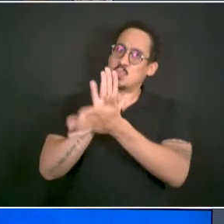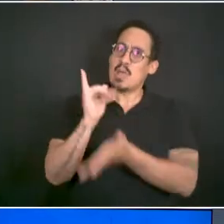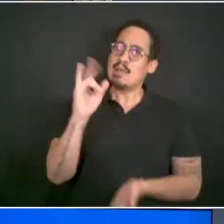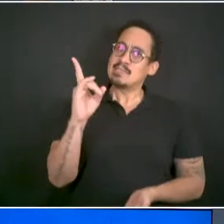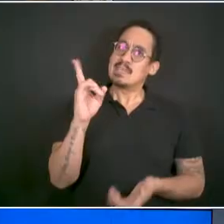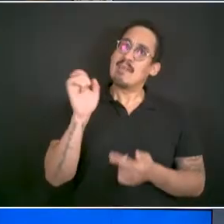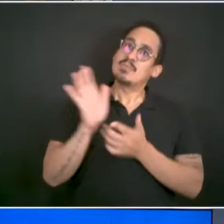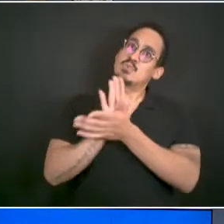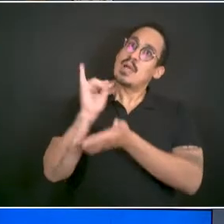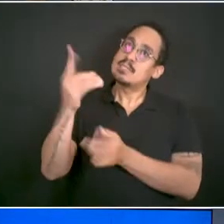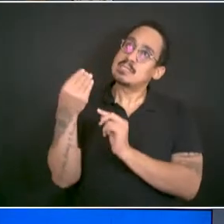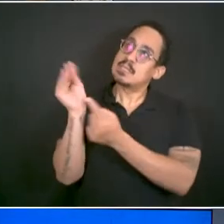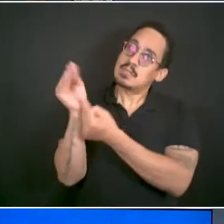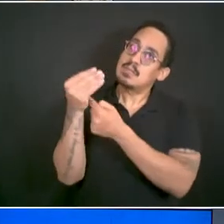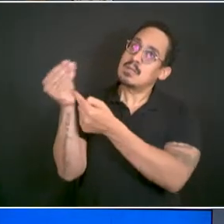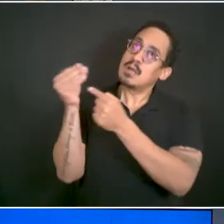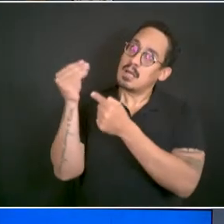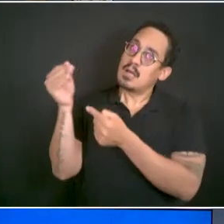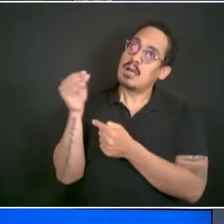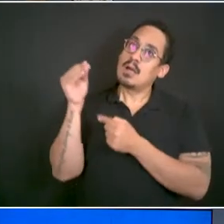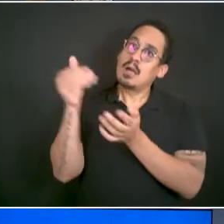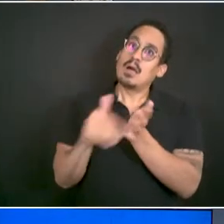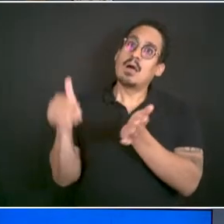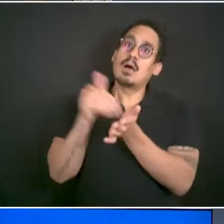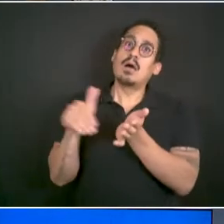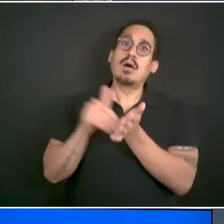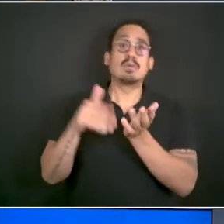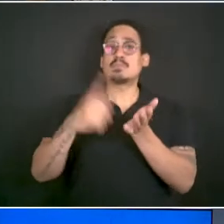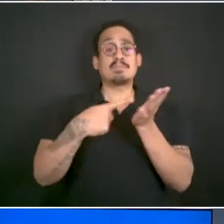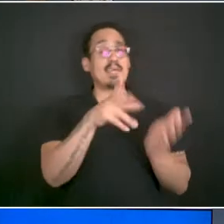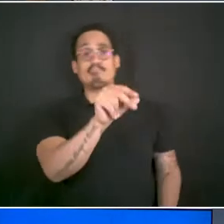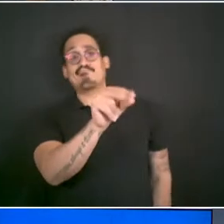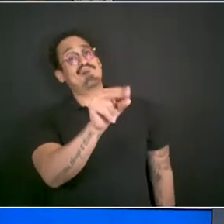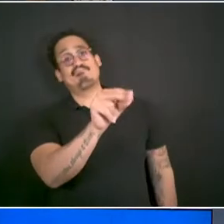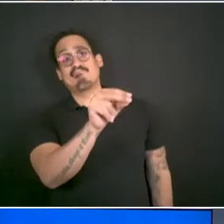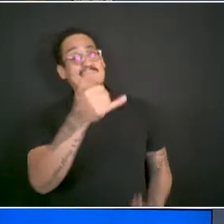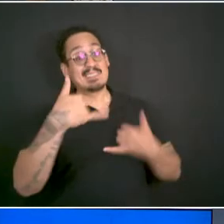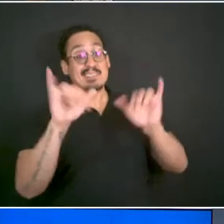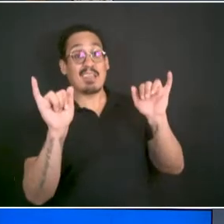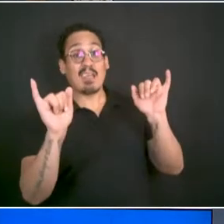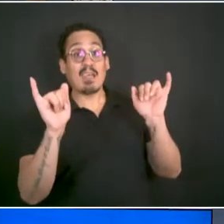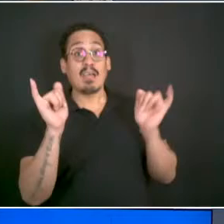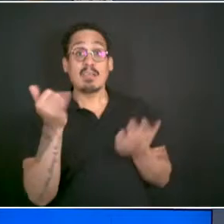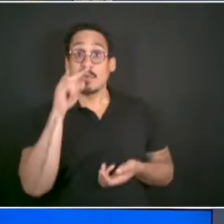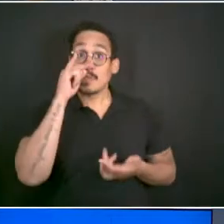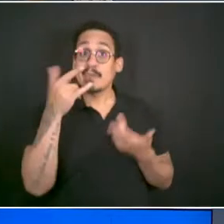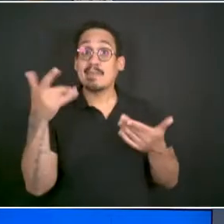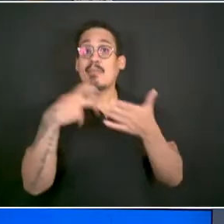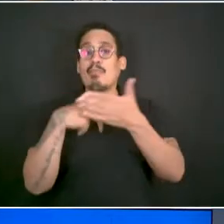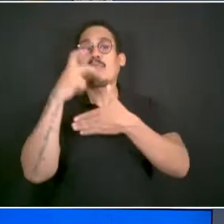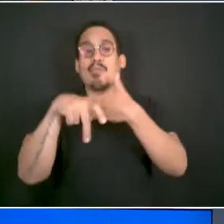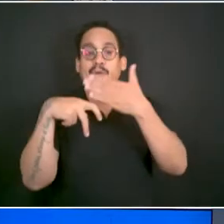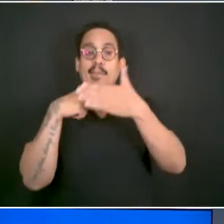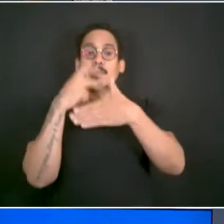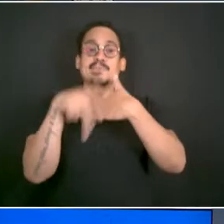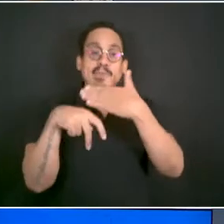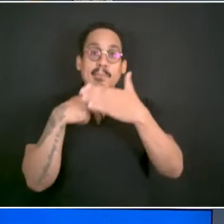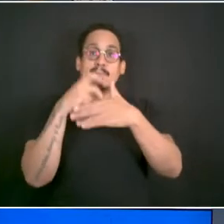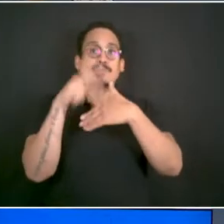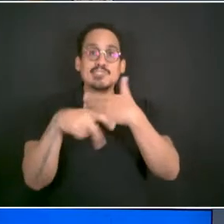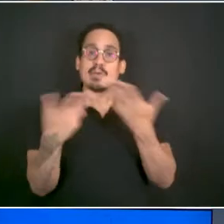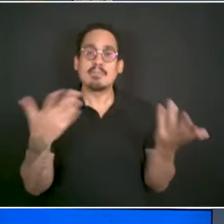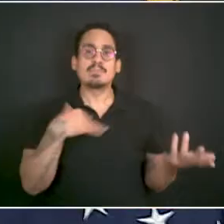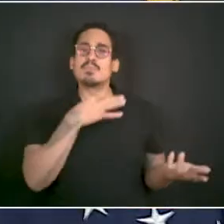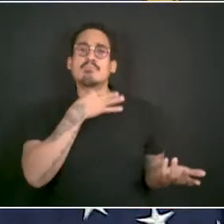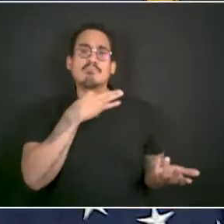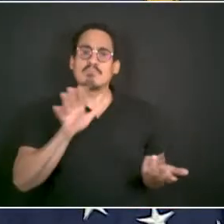station agents, but the station agents won't let them through. So in many cases, you see kids jumping the turnstiles. Just wanted to get your reaction. Yeah,